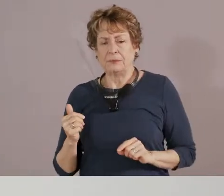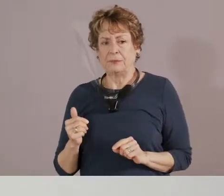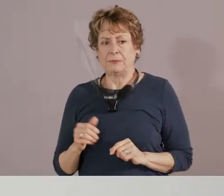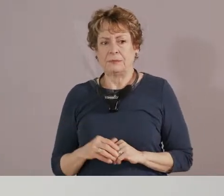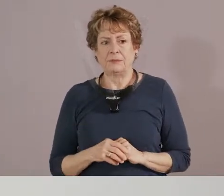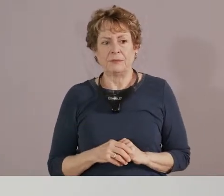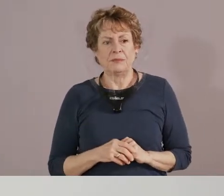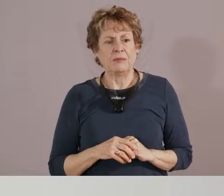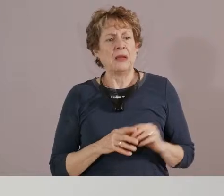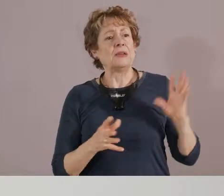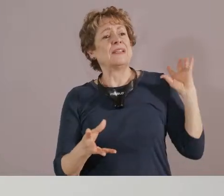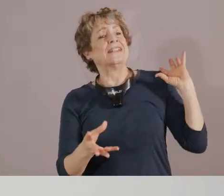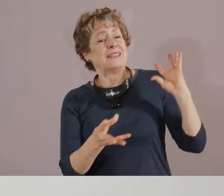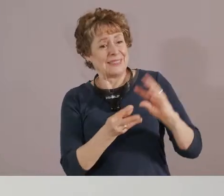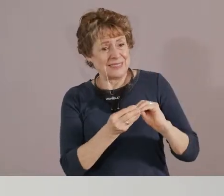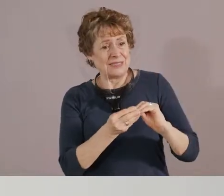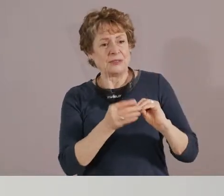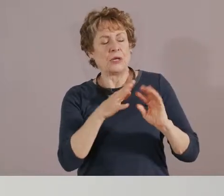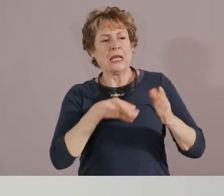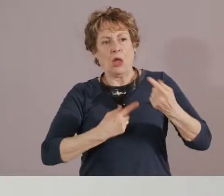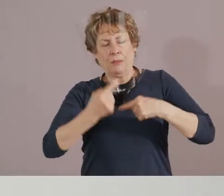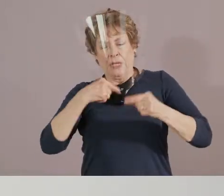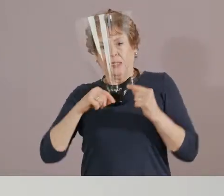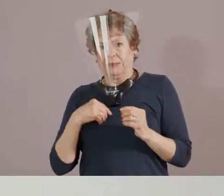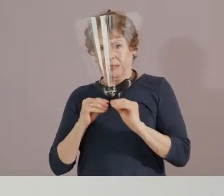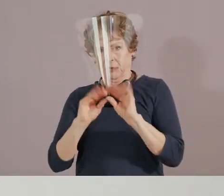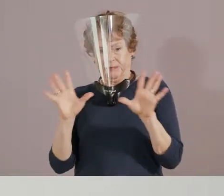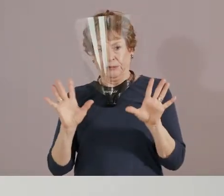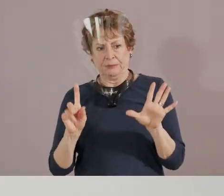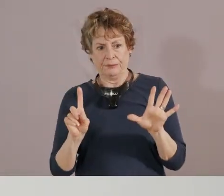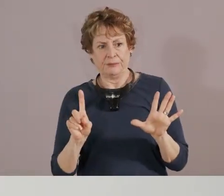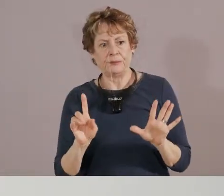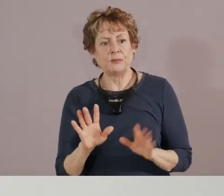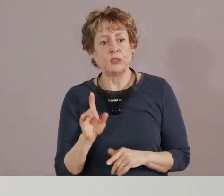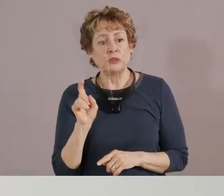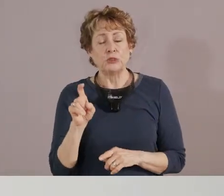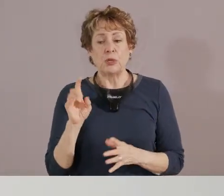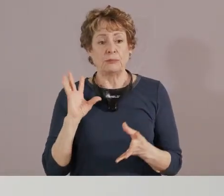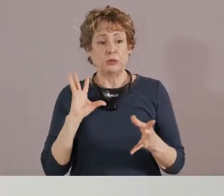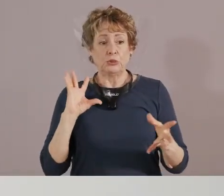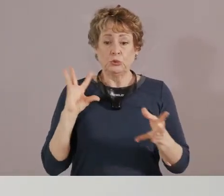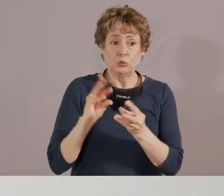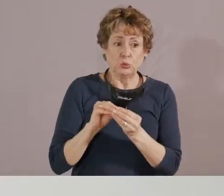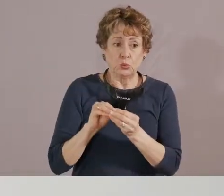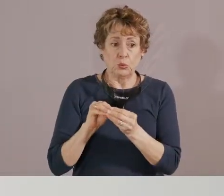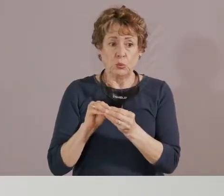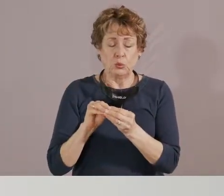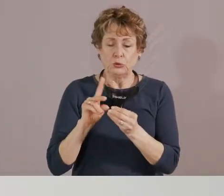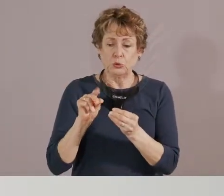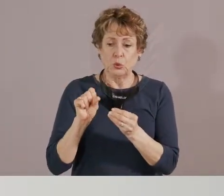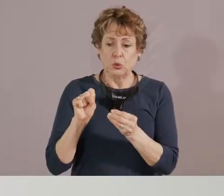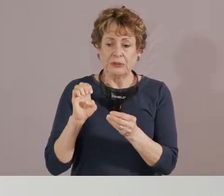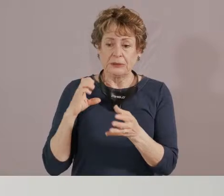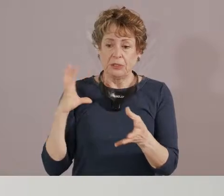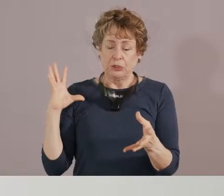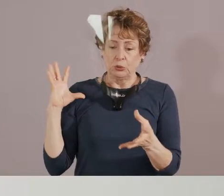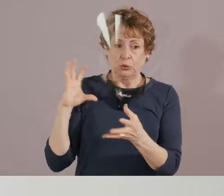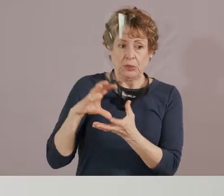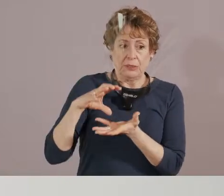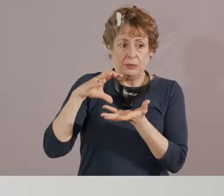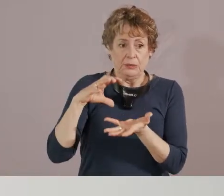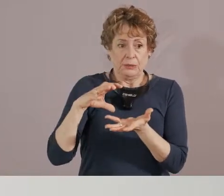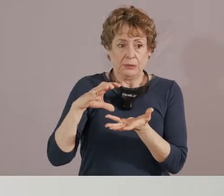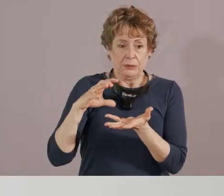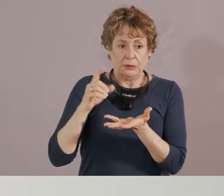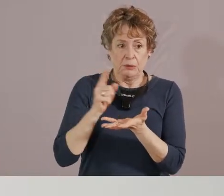going through. Let me go back and just take a look. But those should be cumulative doses through the week of